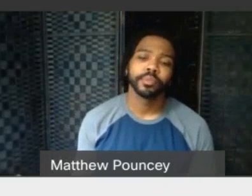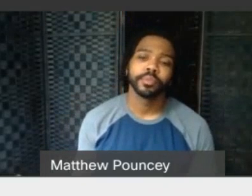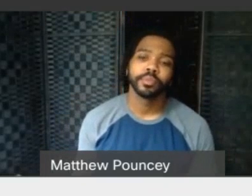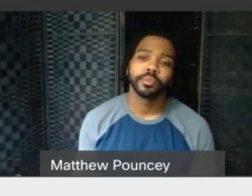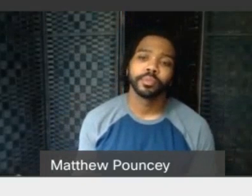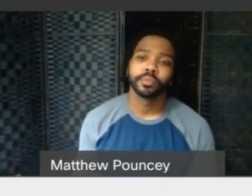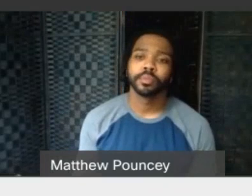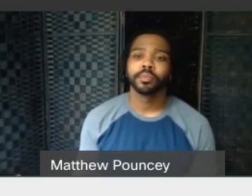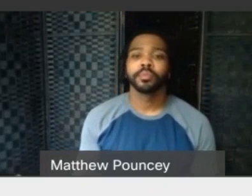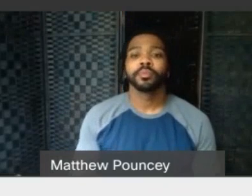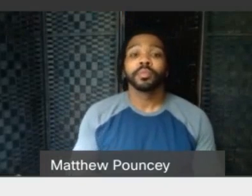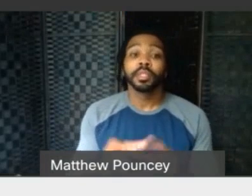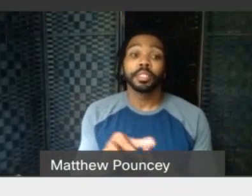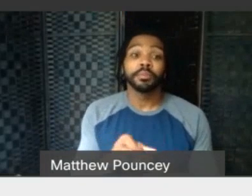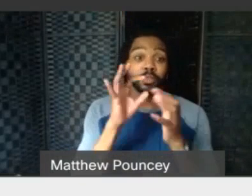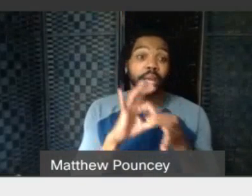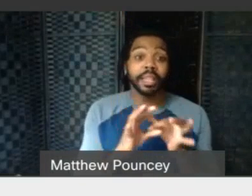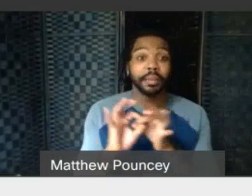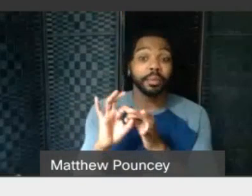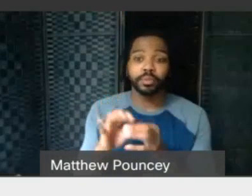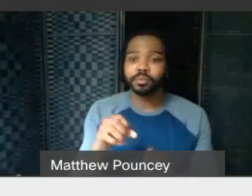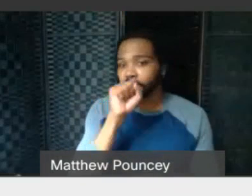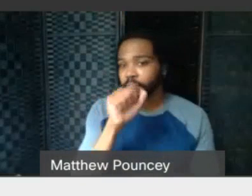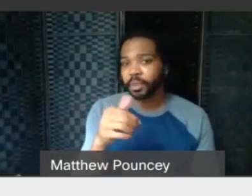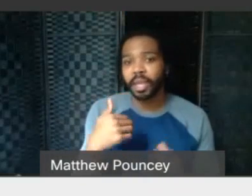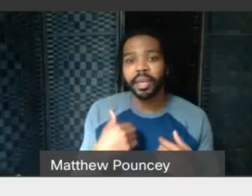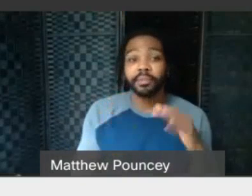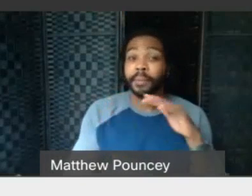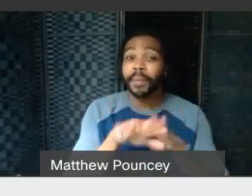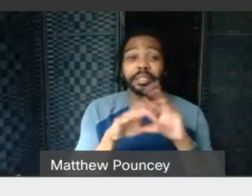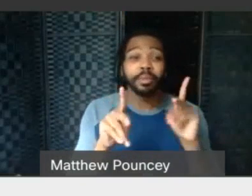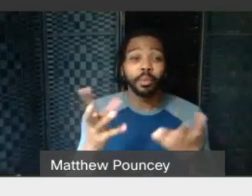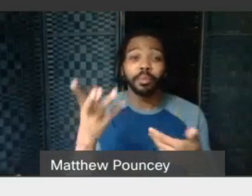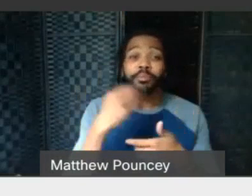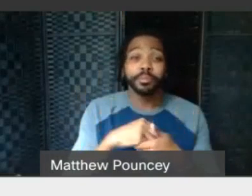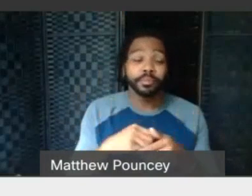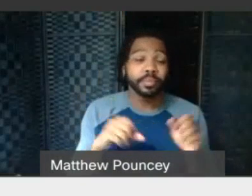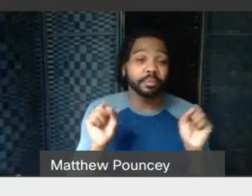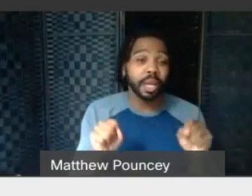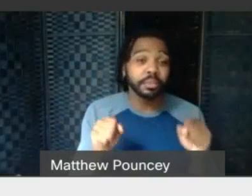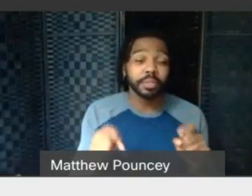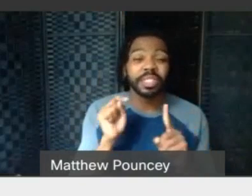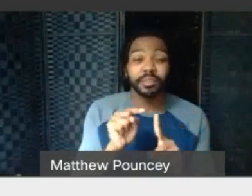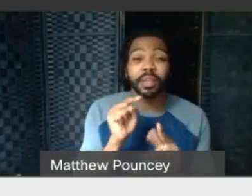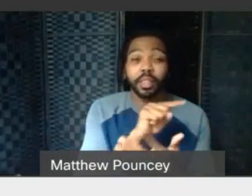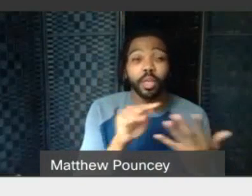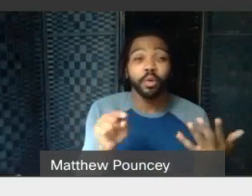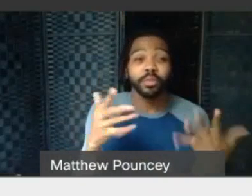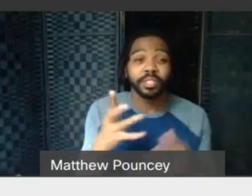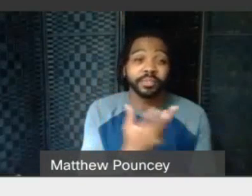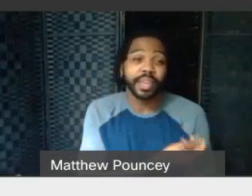So Special Olympics love to have as many people participate in the webinar as possible, particularly those who have vaccine